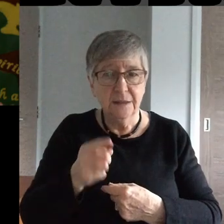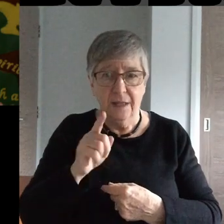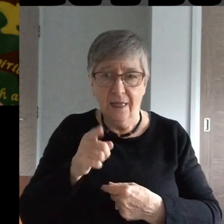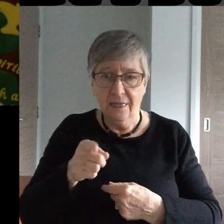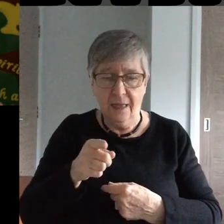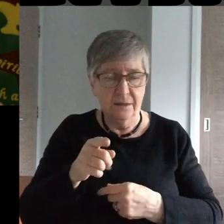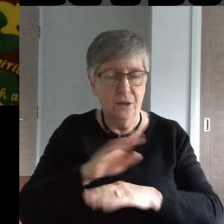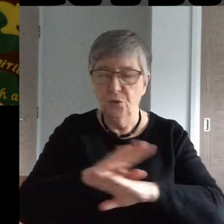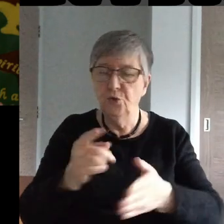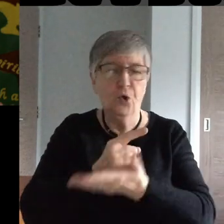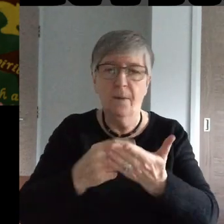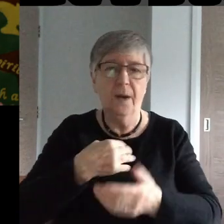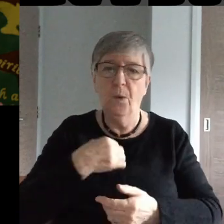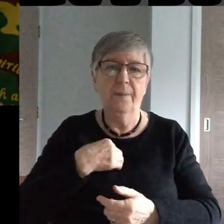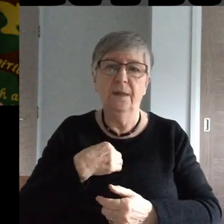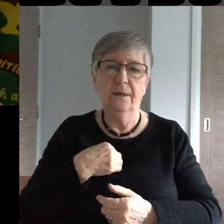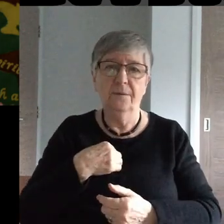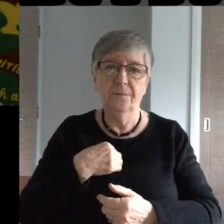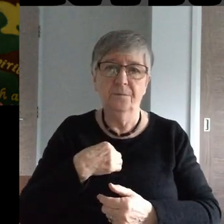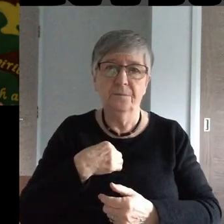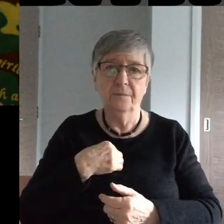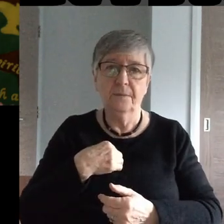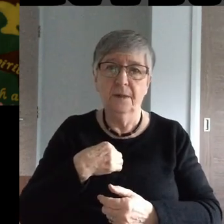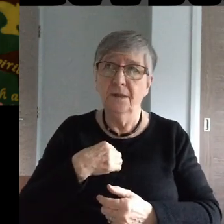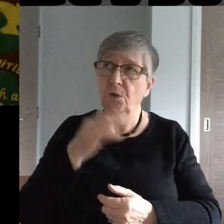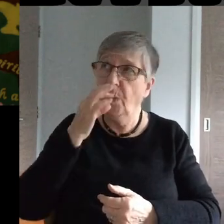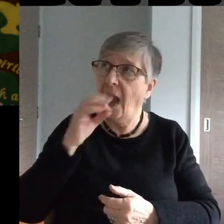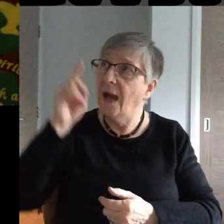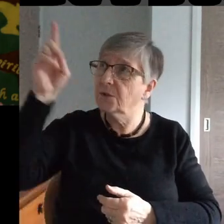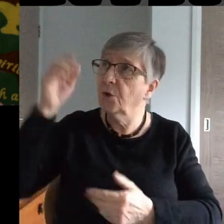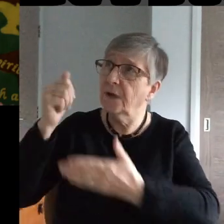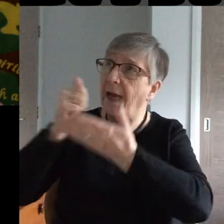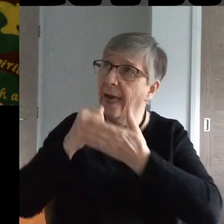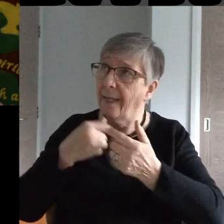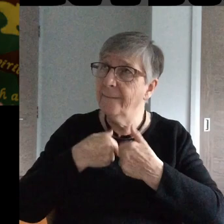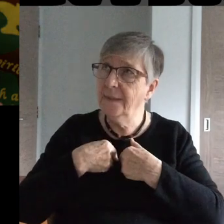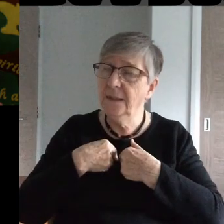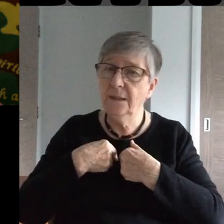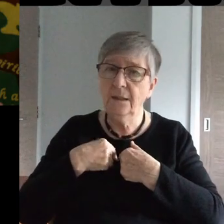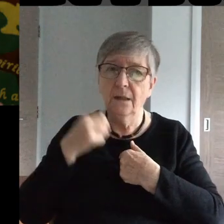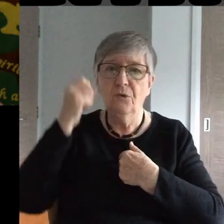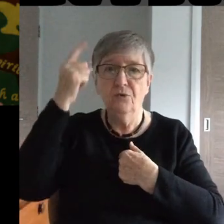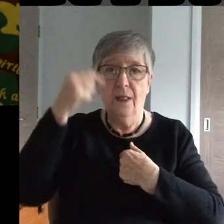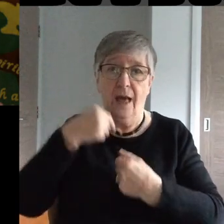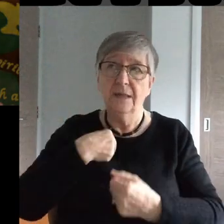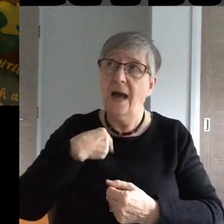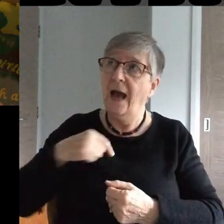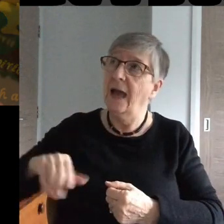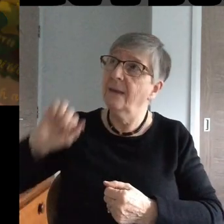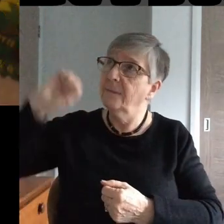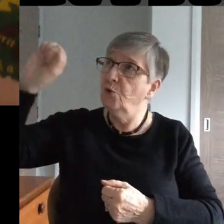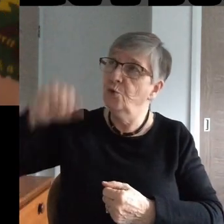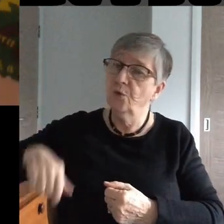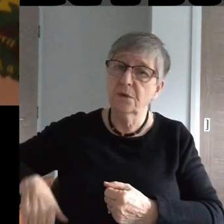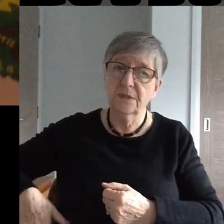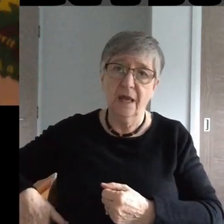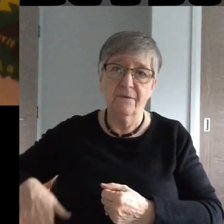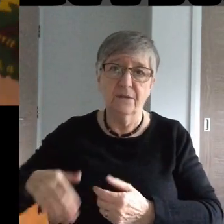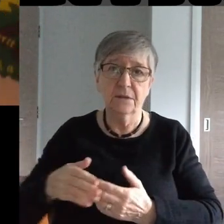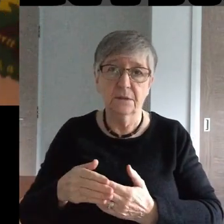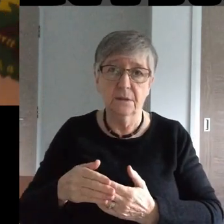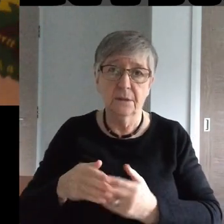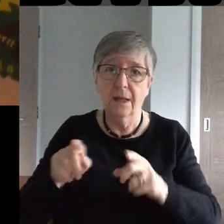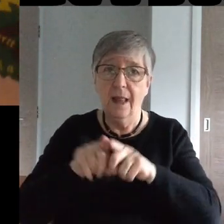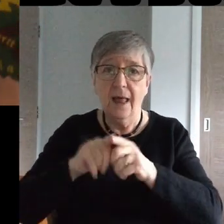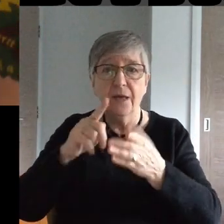not about me? Do we have a heart that says, help me, Lord, recognize myself as a servant? Do we have a heart that says,